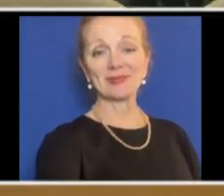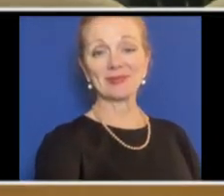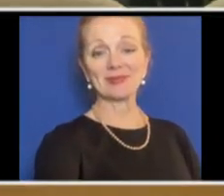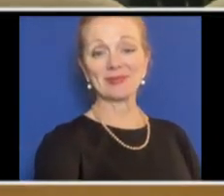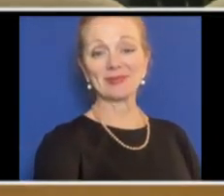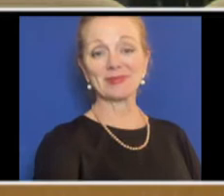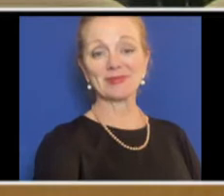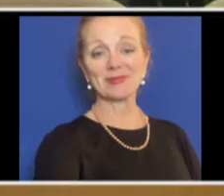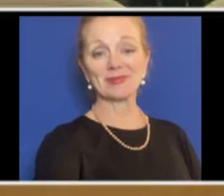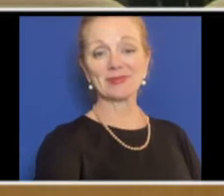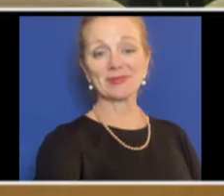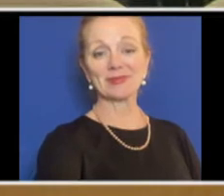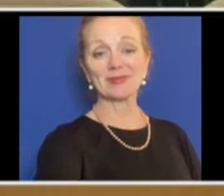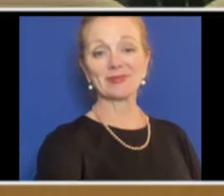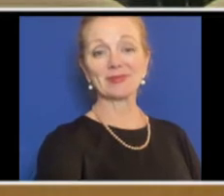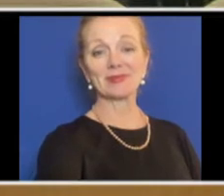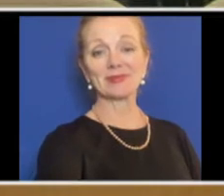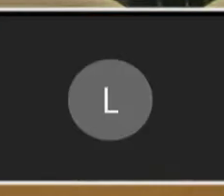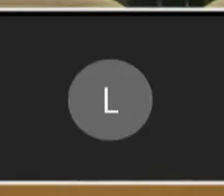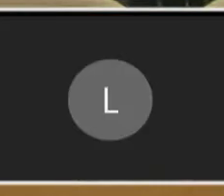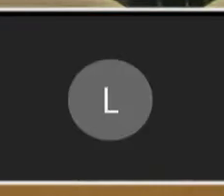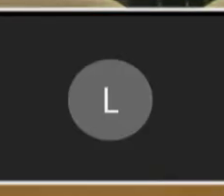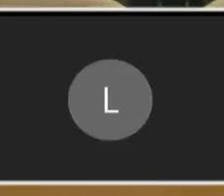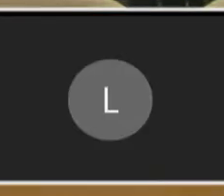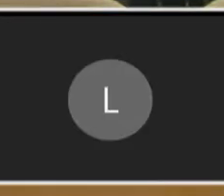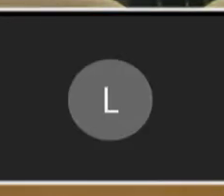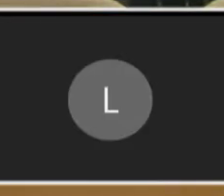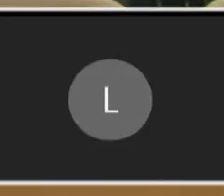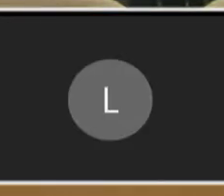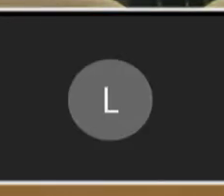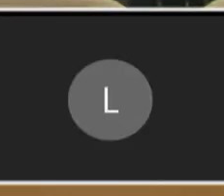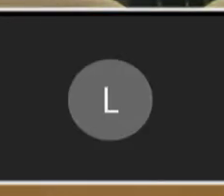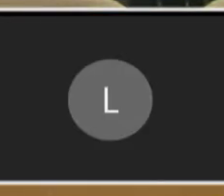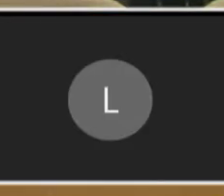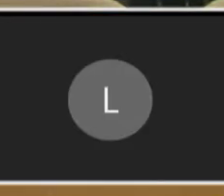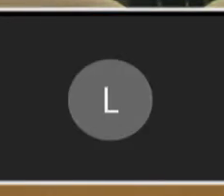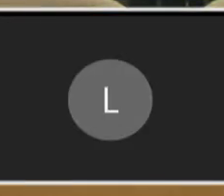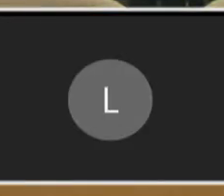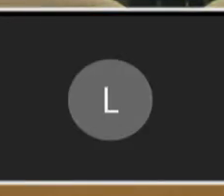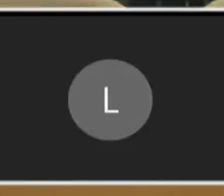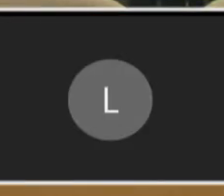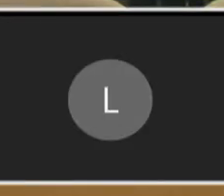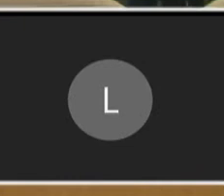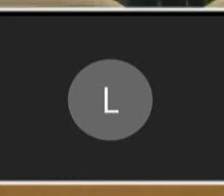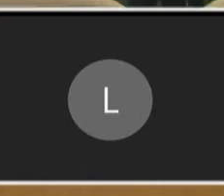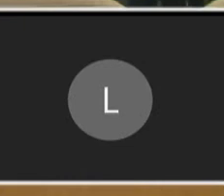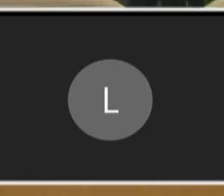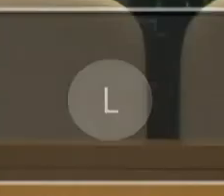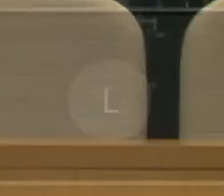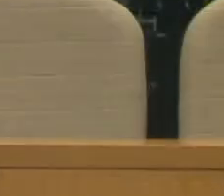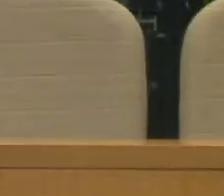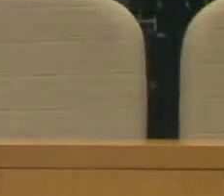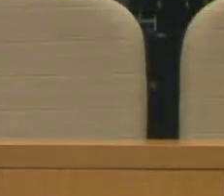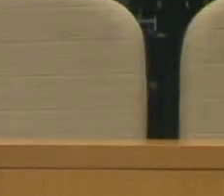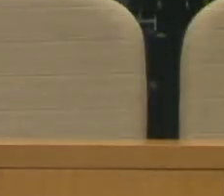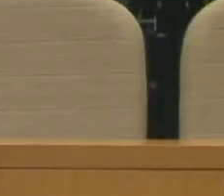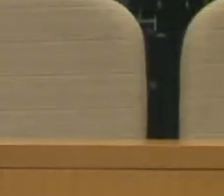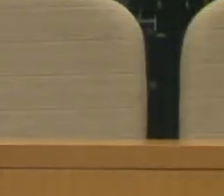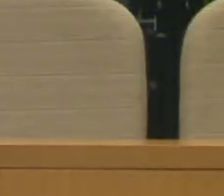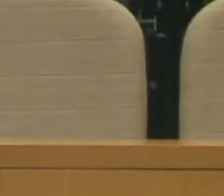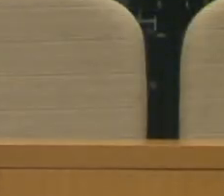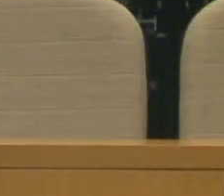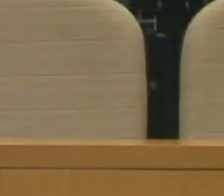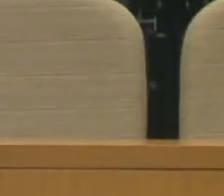mayor Pro tem council members Colin Brown on behalf of petitioner blue ocean the blue ocean team is here uh if you have questions uh this is a very well located